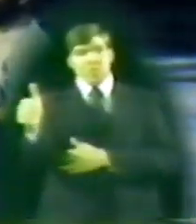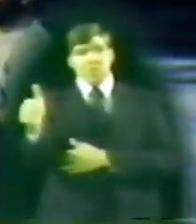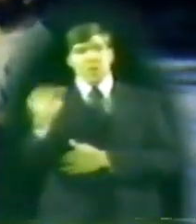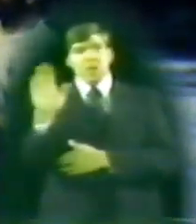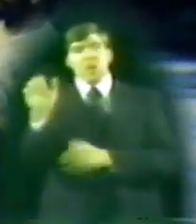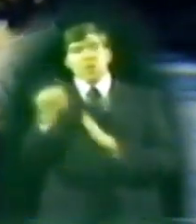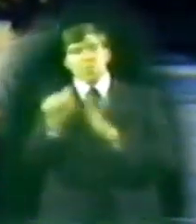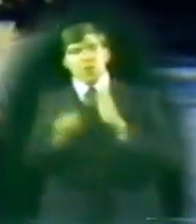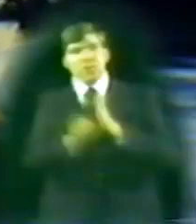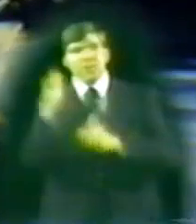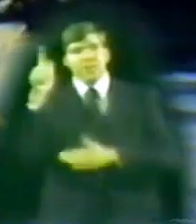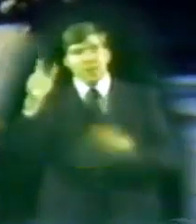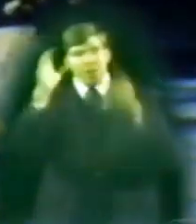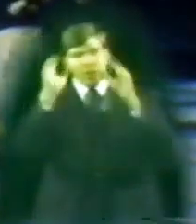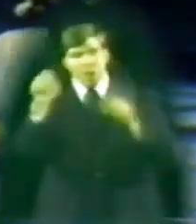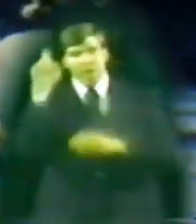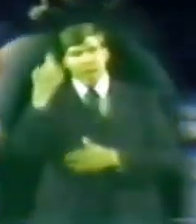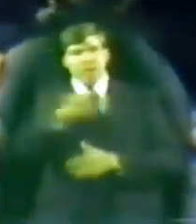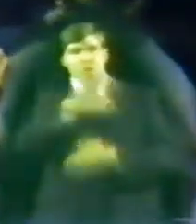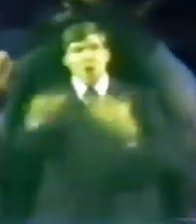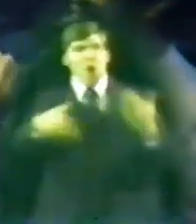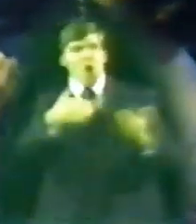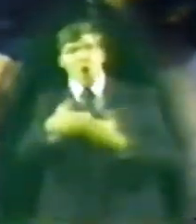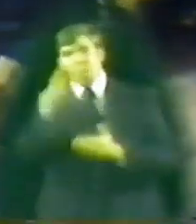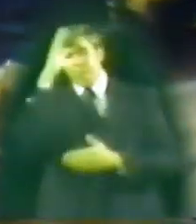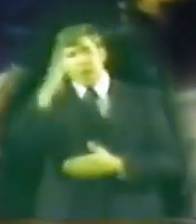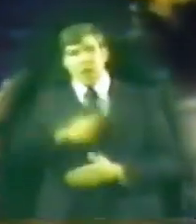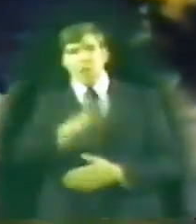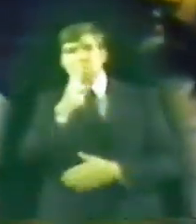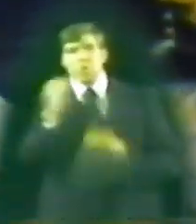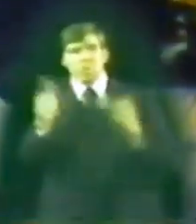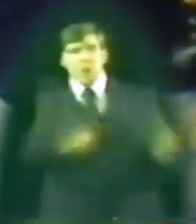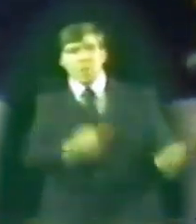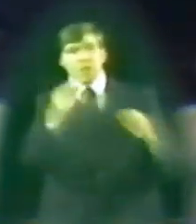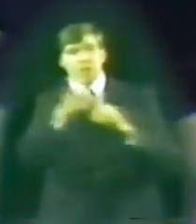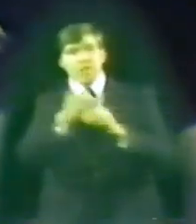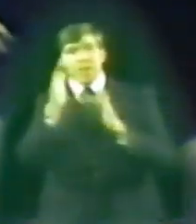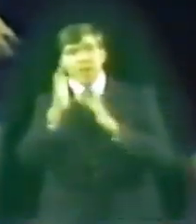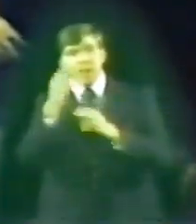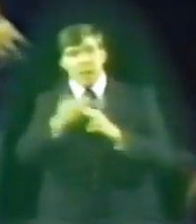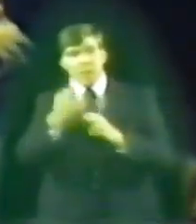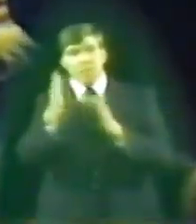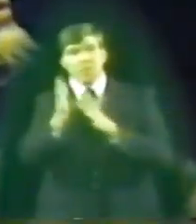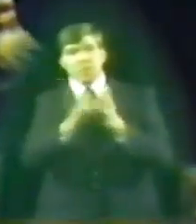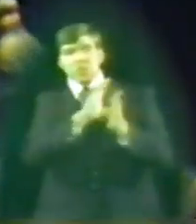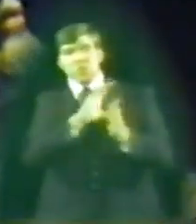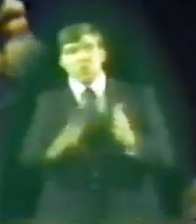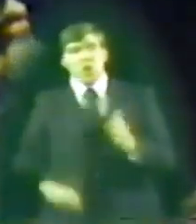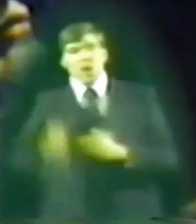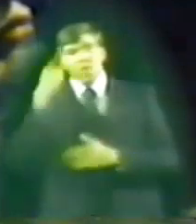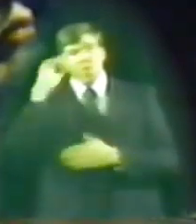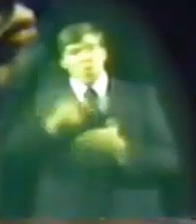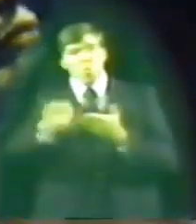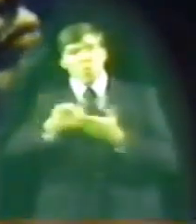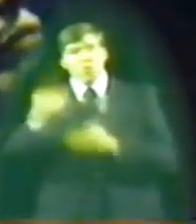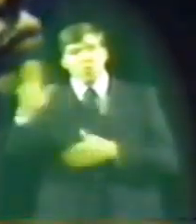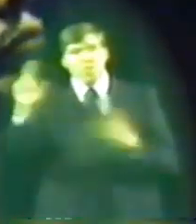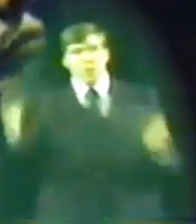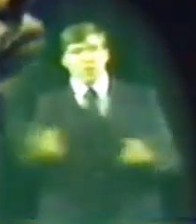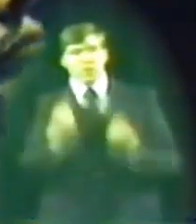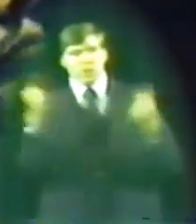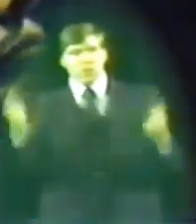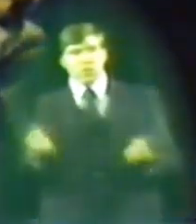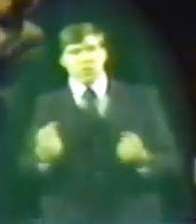His apostles later taught the necessity of all mankind being baptized in the name of Jesus Christ for the remission of their sins.